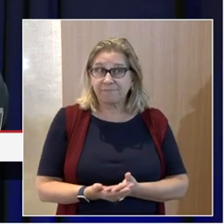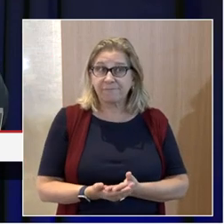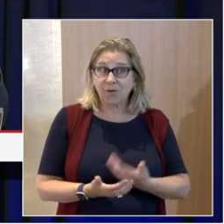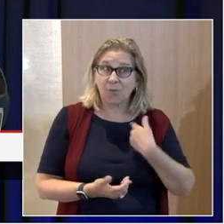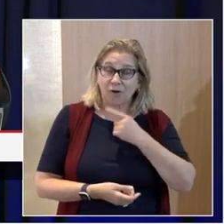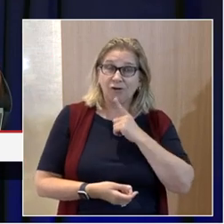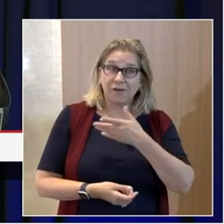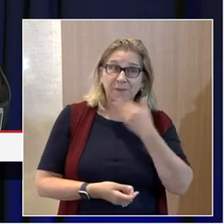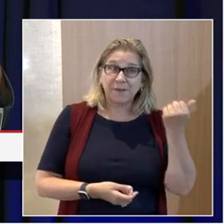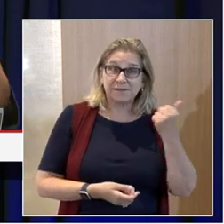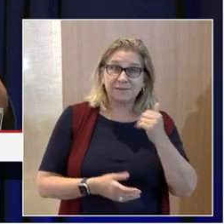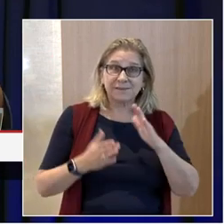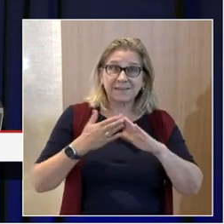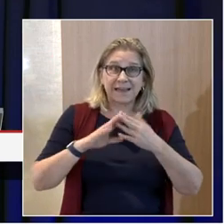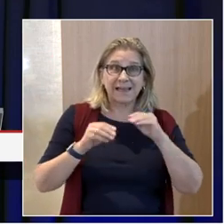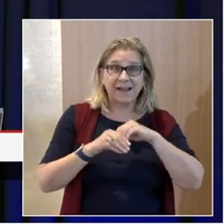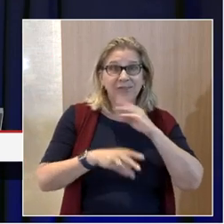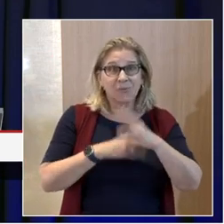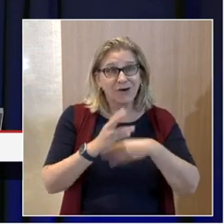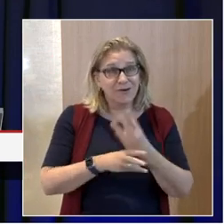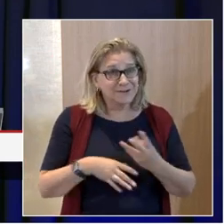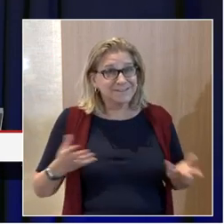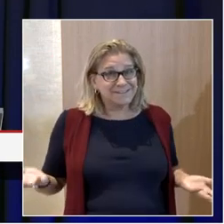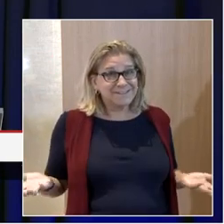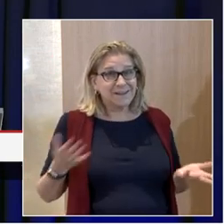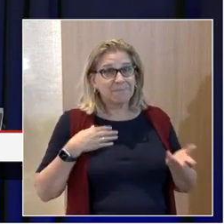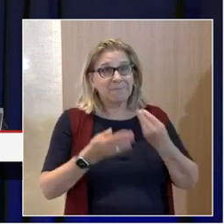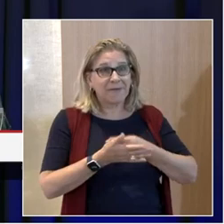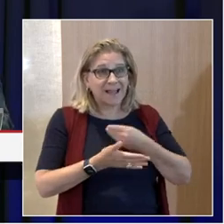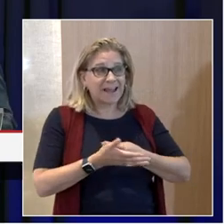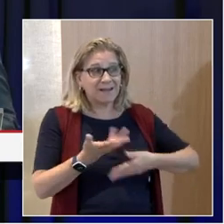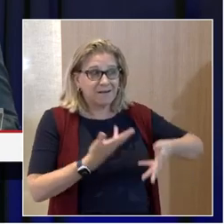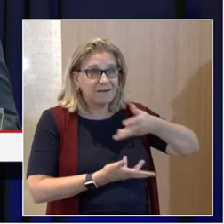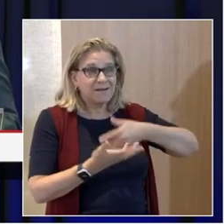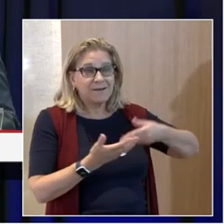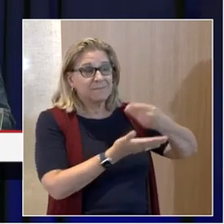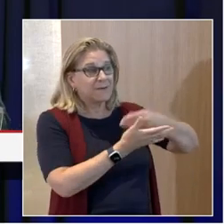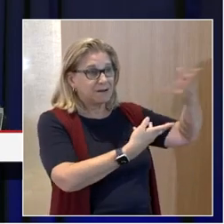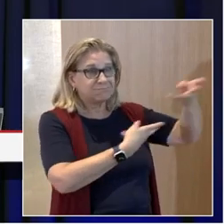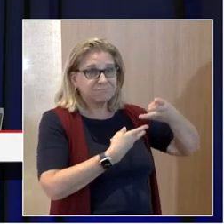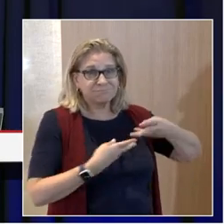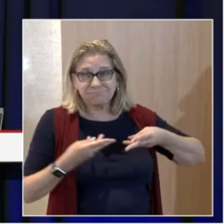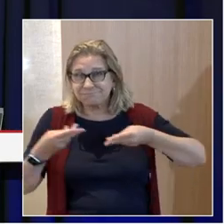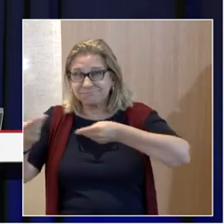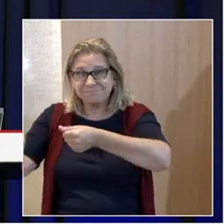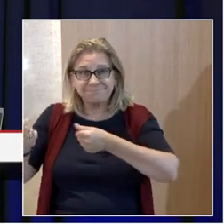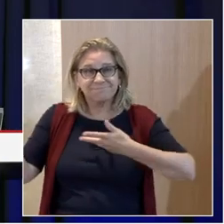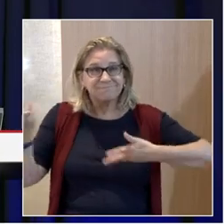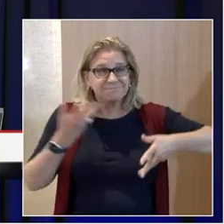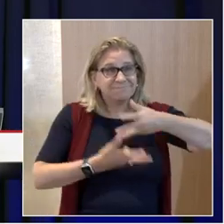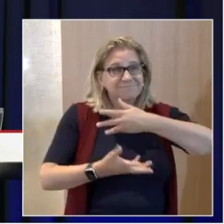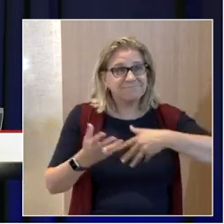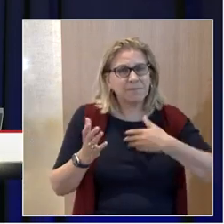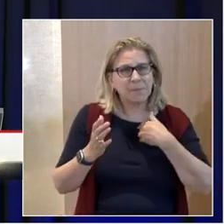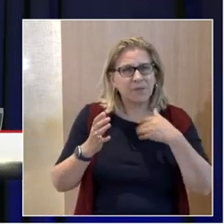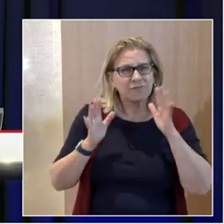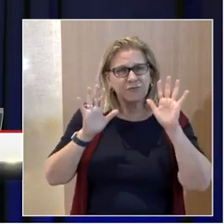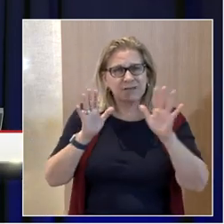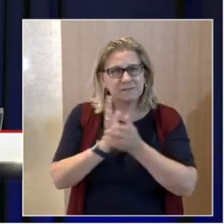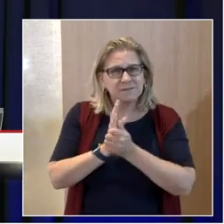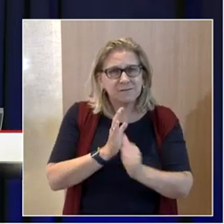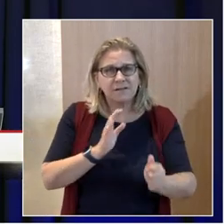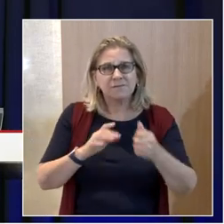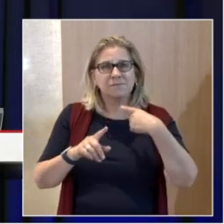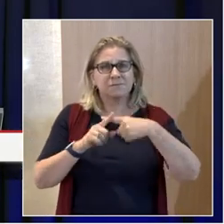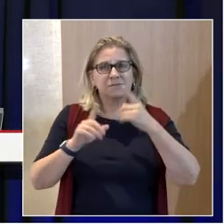world, that our financials are strong, that our businesses are talented and hardworking, and that we have a